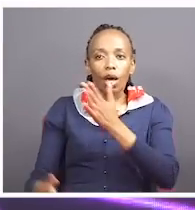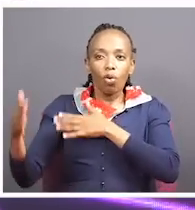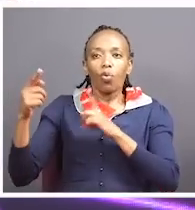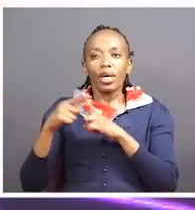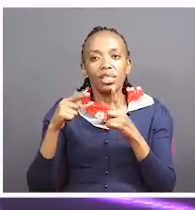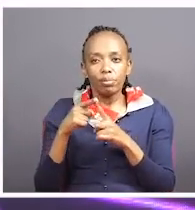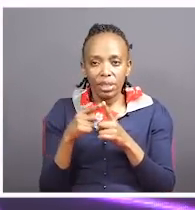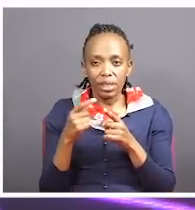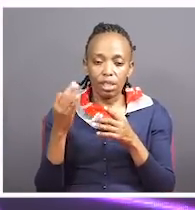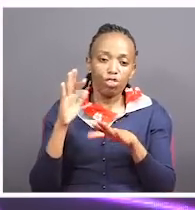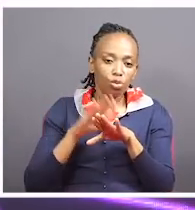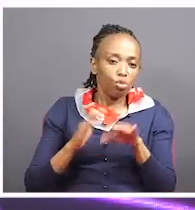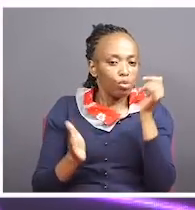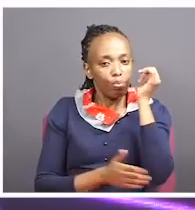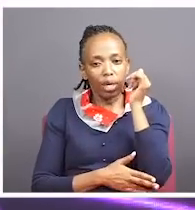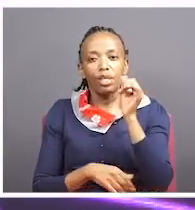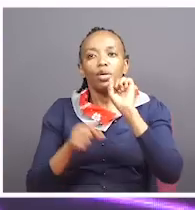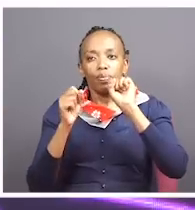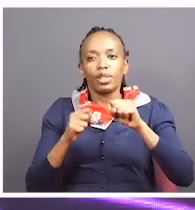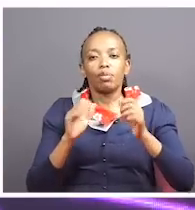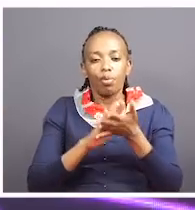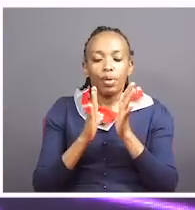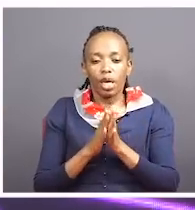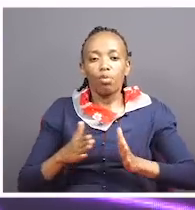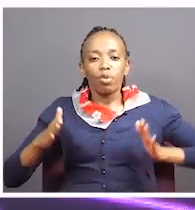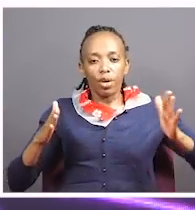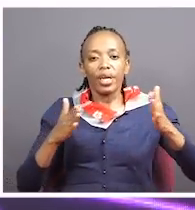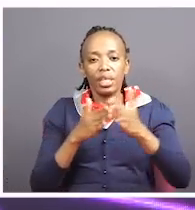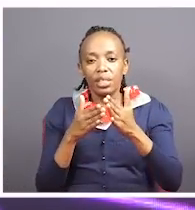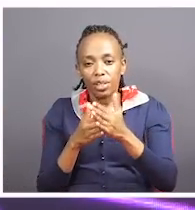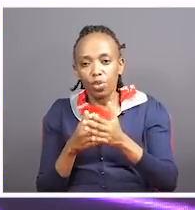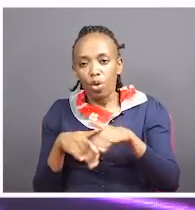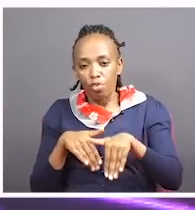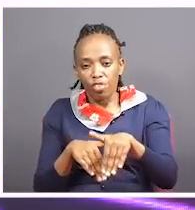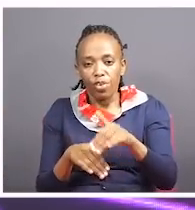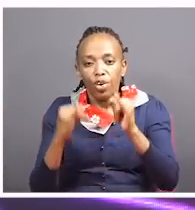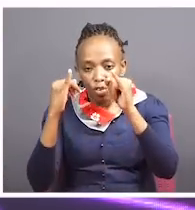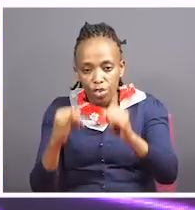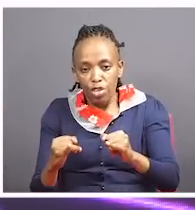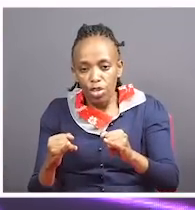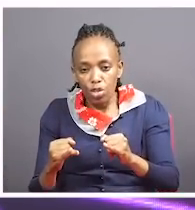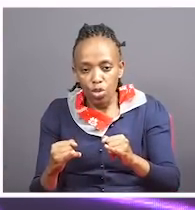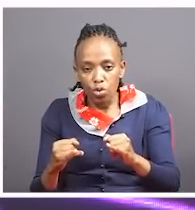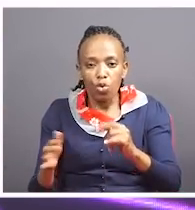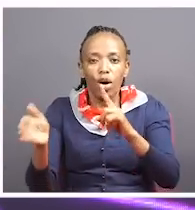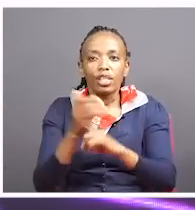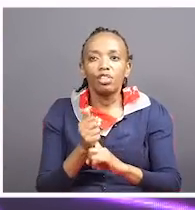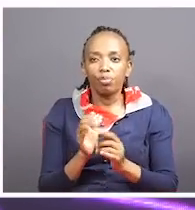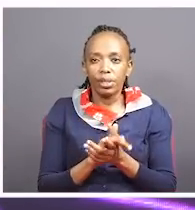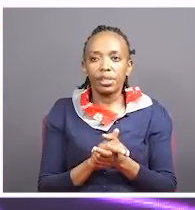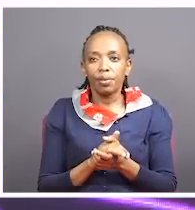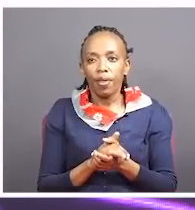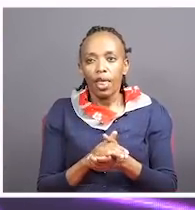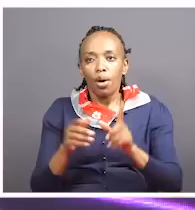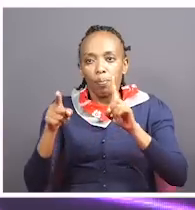Past experiences, whether good or bad, can be great hindrances to the pursuit of new heights of